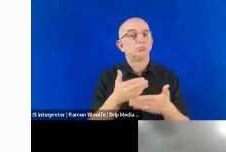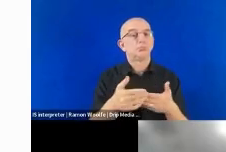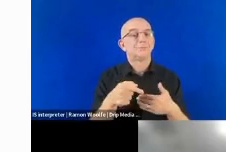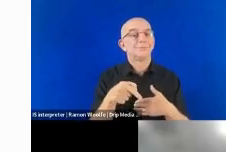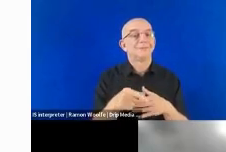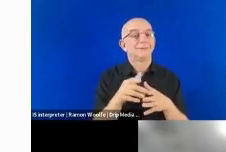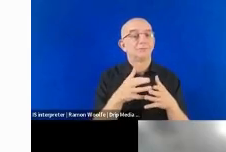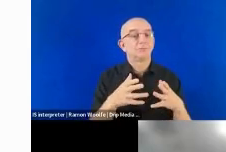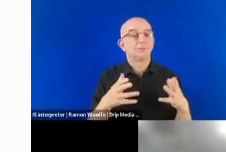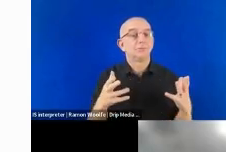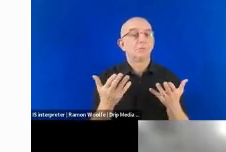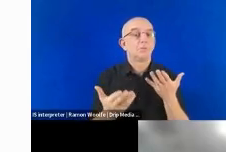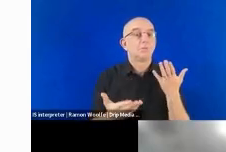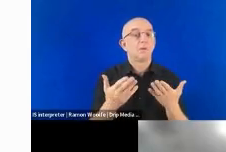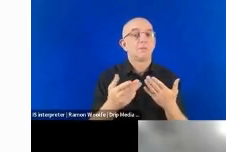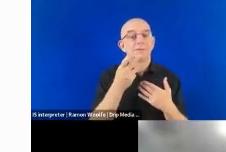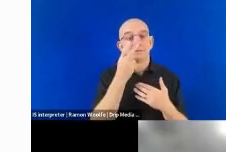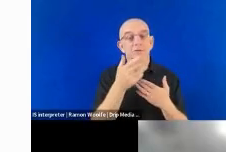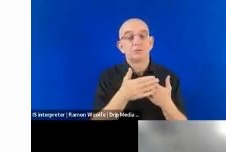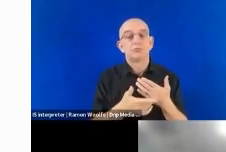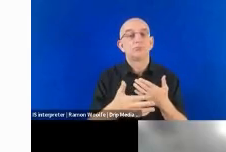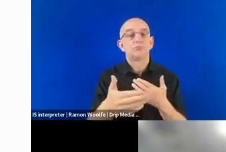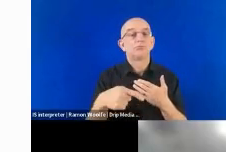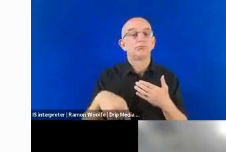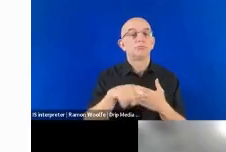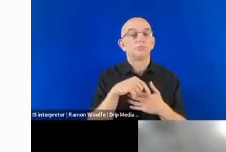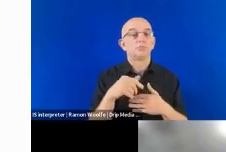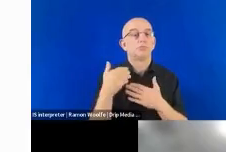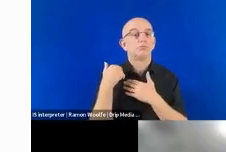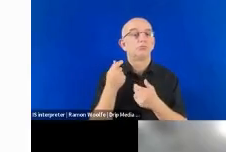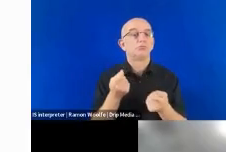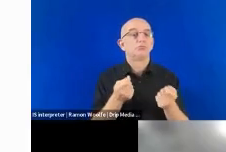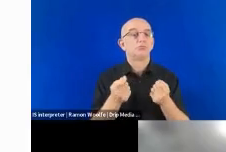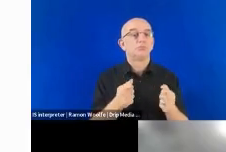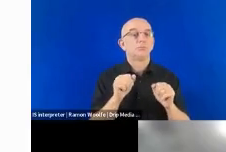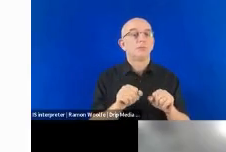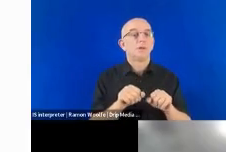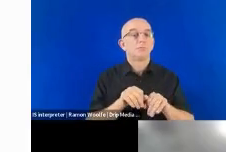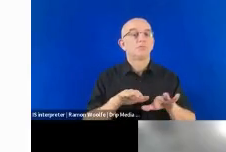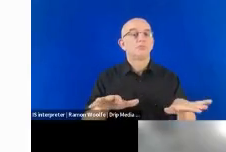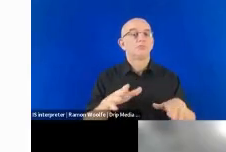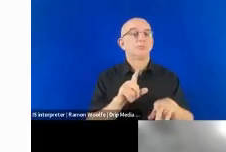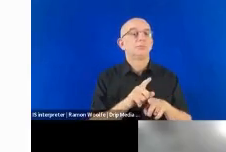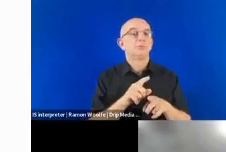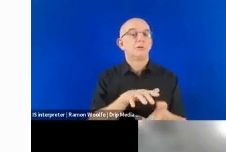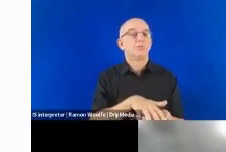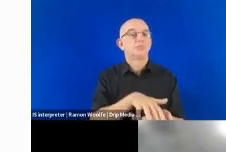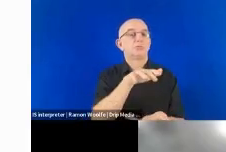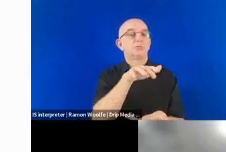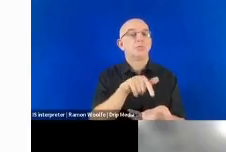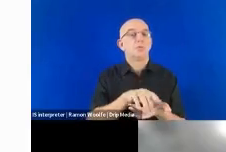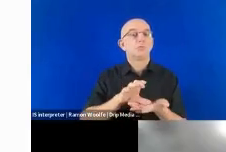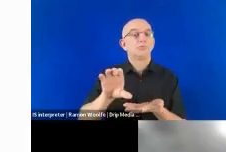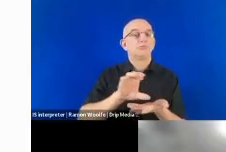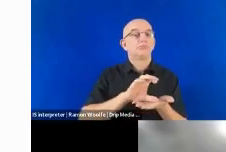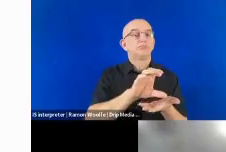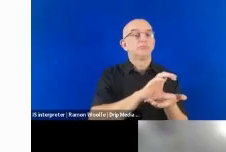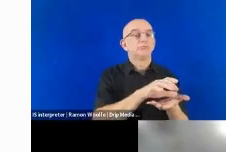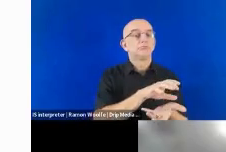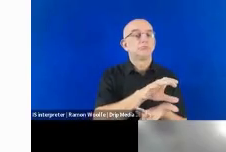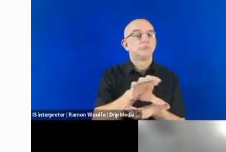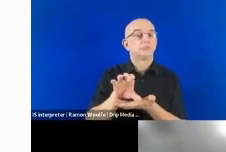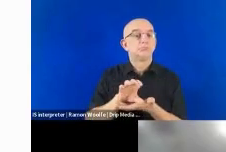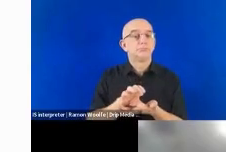Exactly. Now, at the country level, really, the idea is to ensure that instead of having